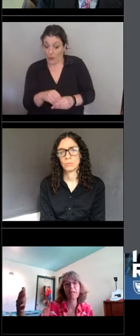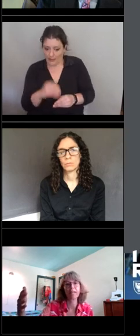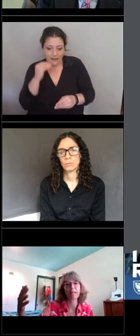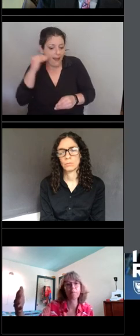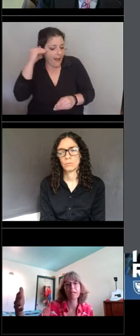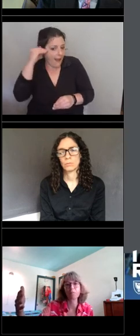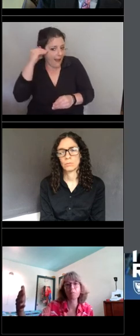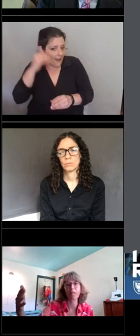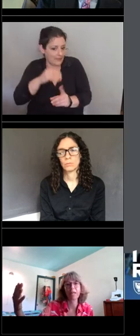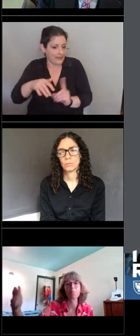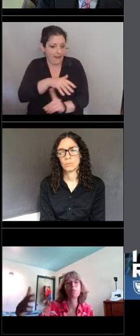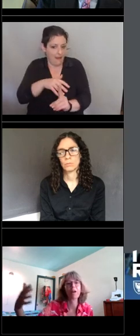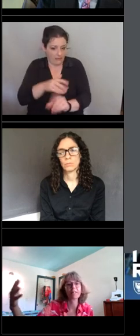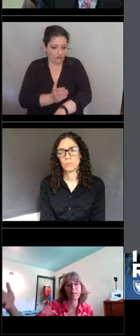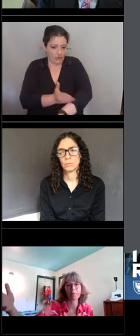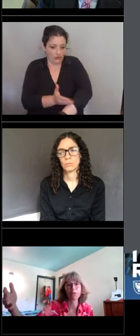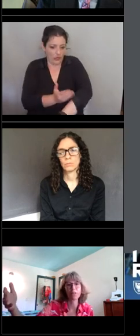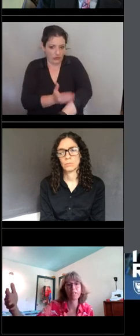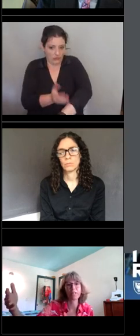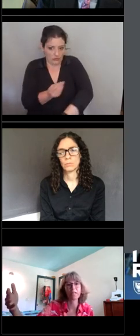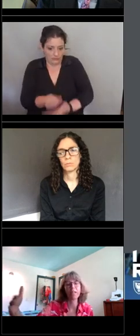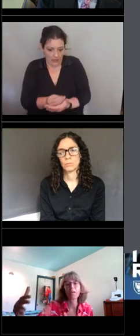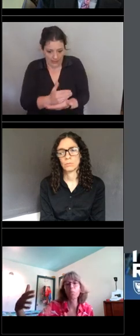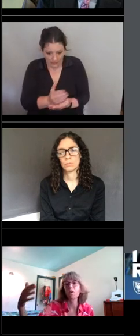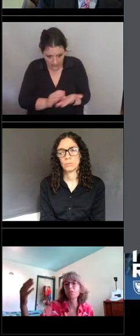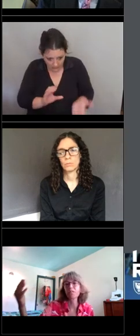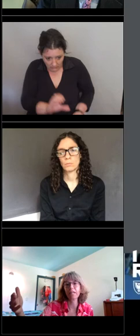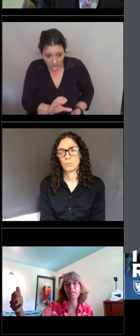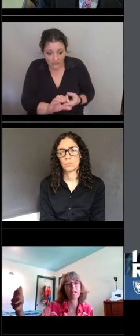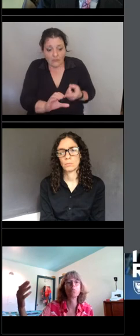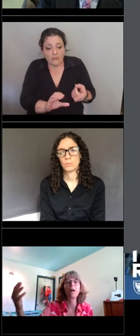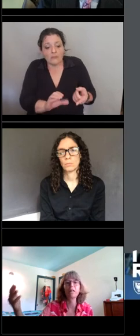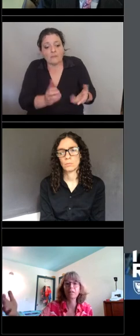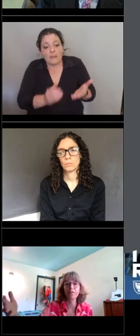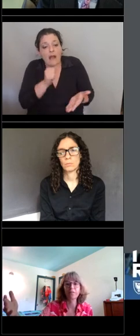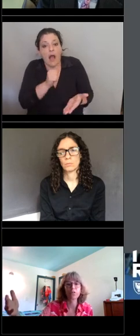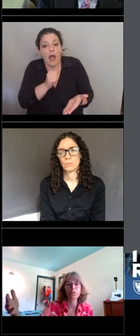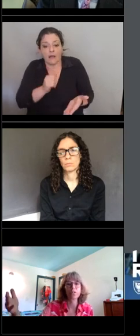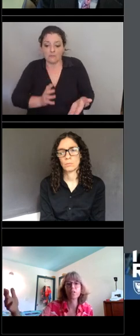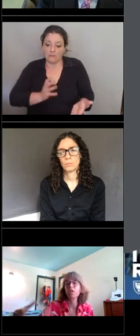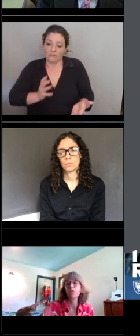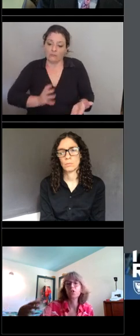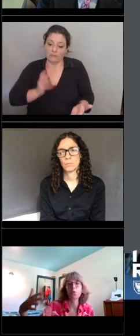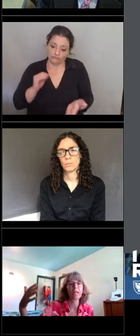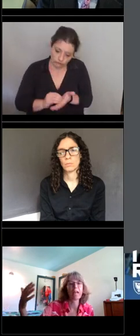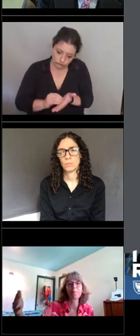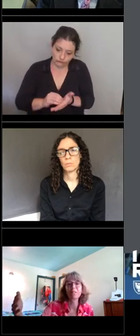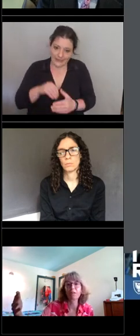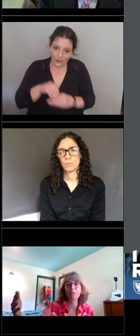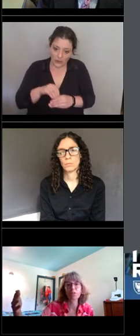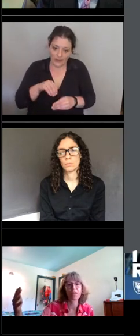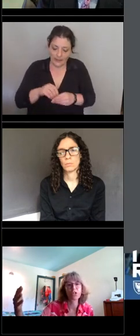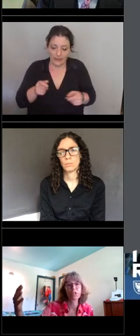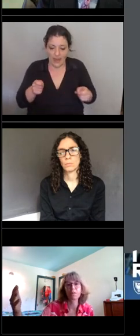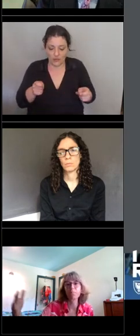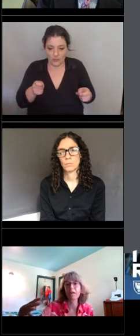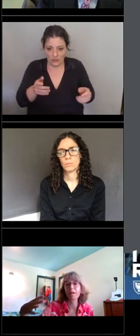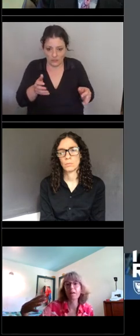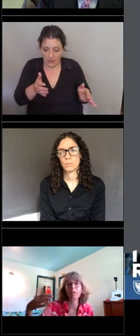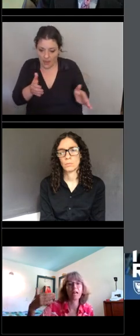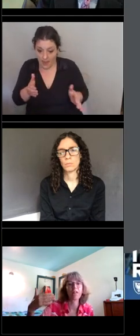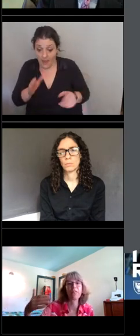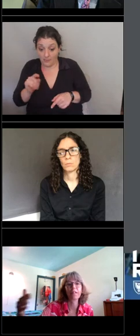necessarily anticipated in a management plan, but provides an opportunity. We're seeing national wildlife refuges doing habitat